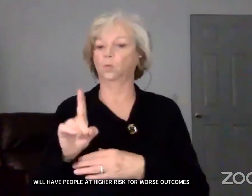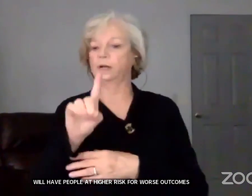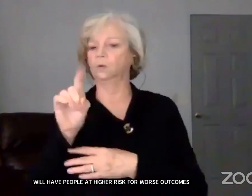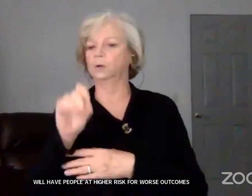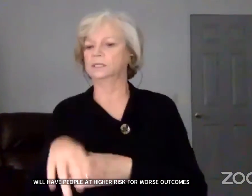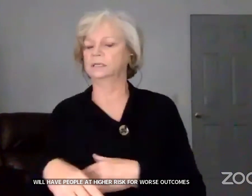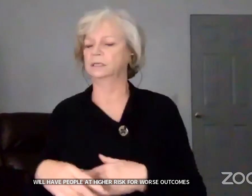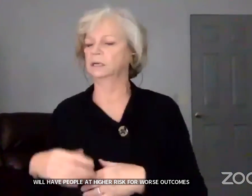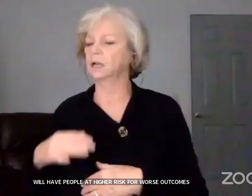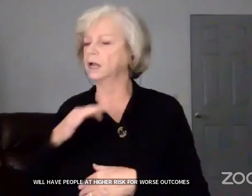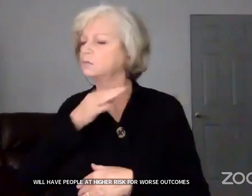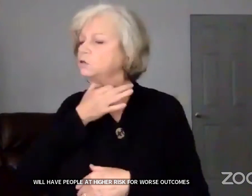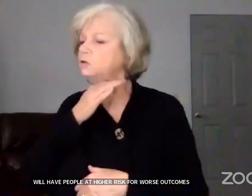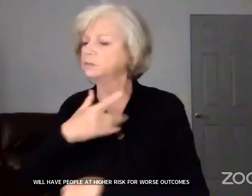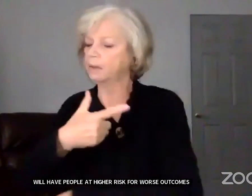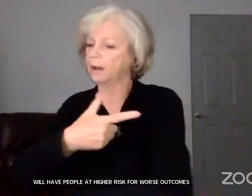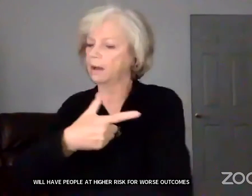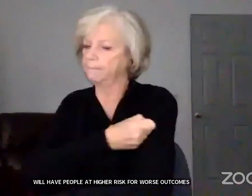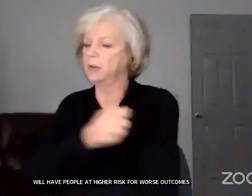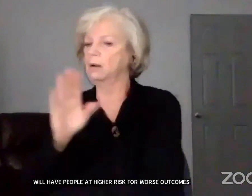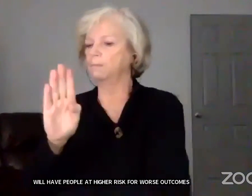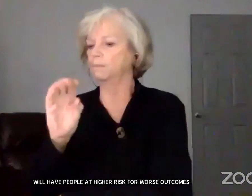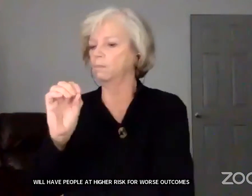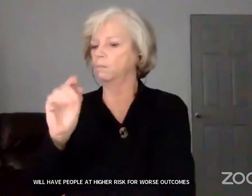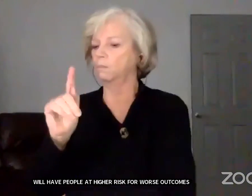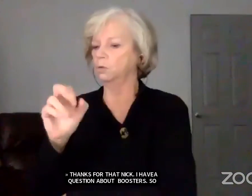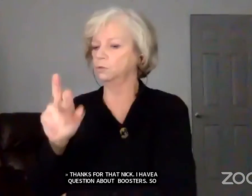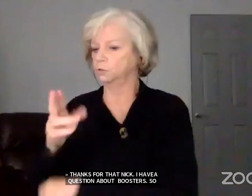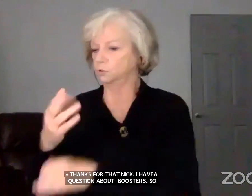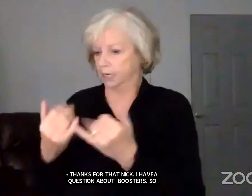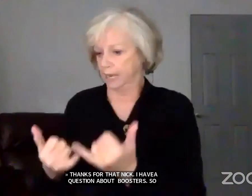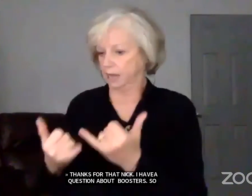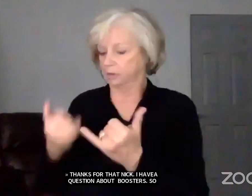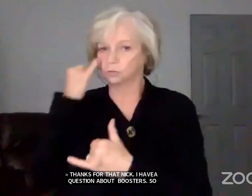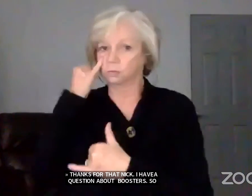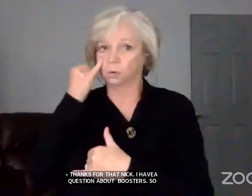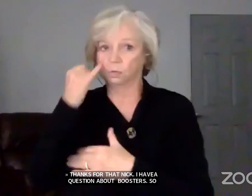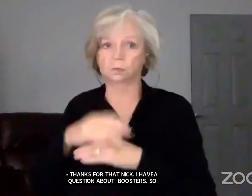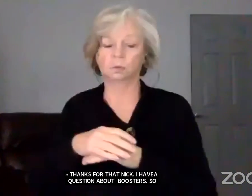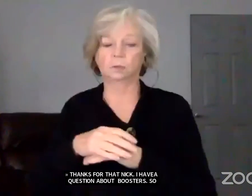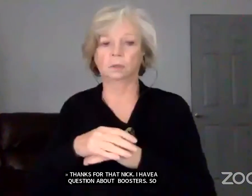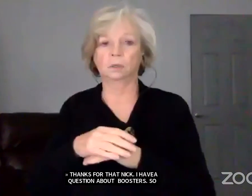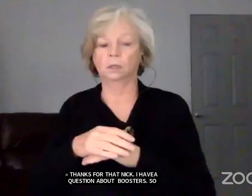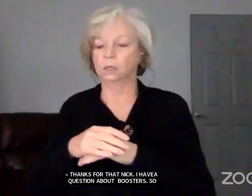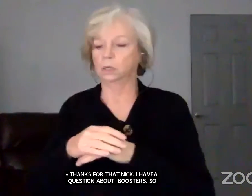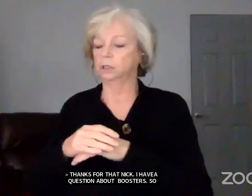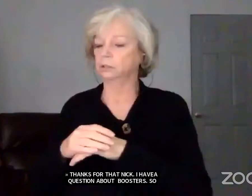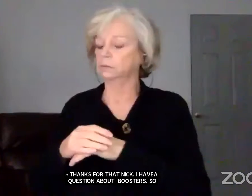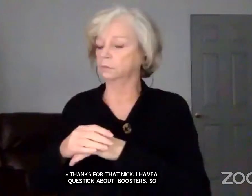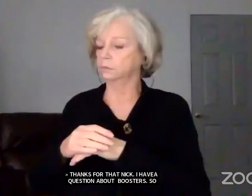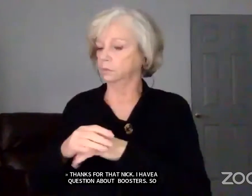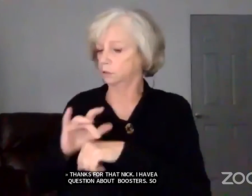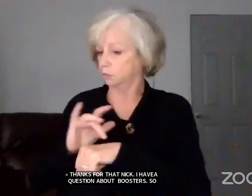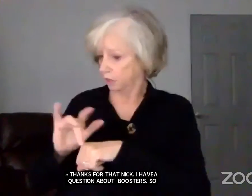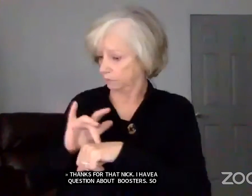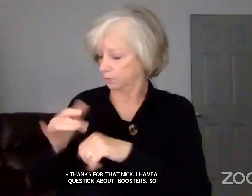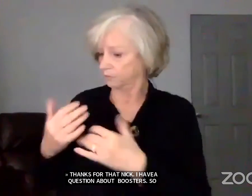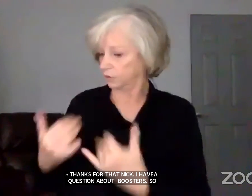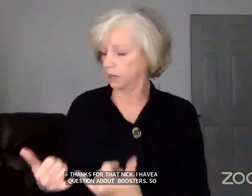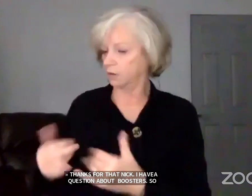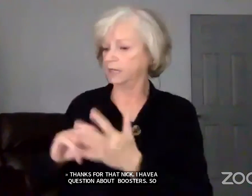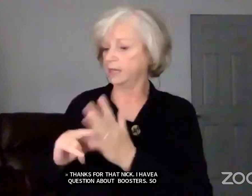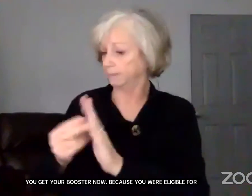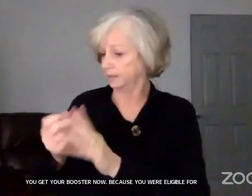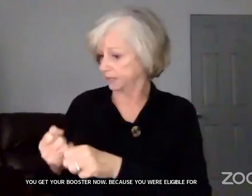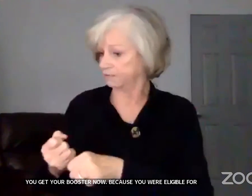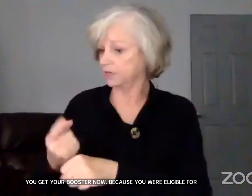So let's say you get your booster now because you were eligible for one. Is it like annually? Is it every